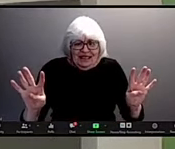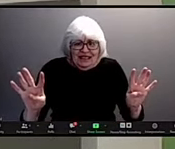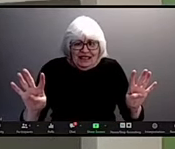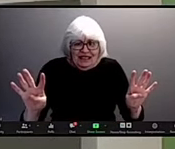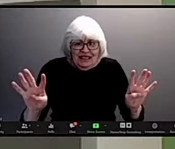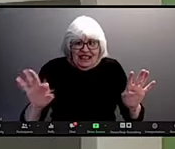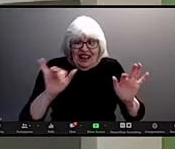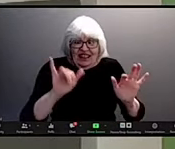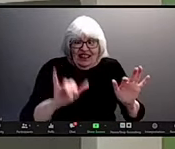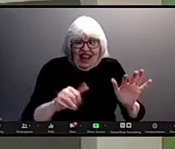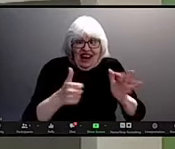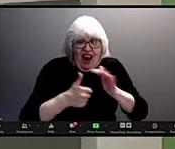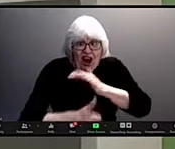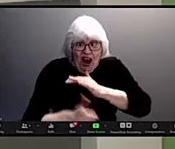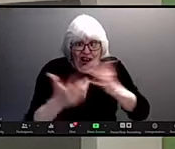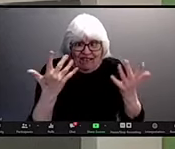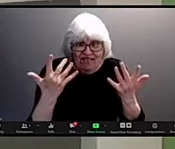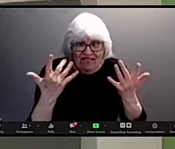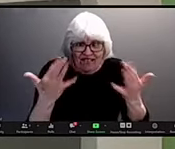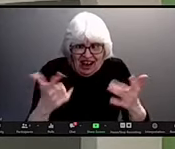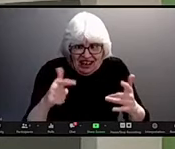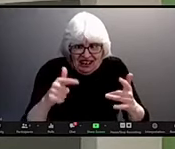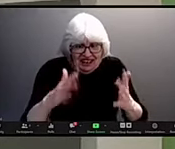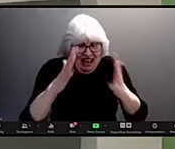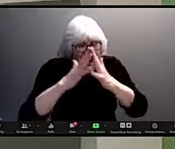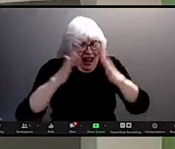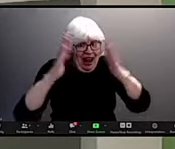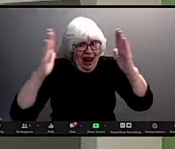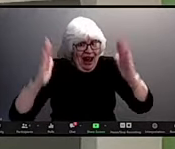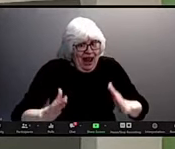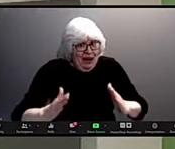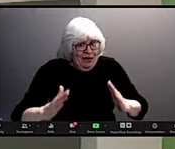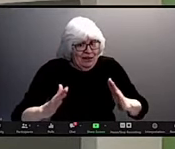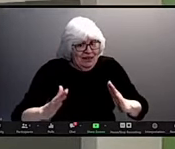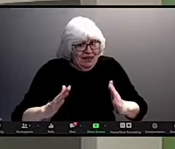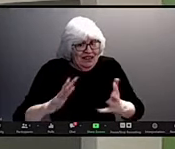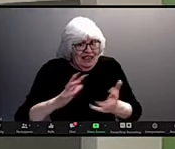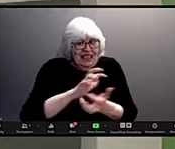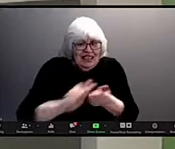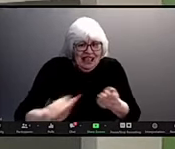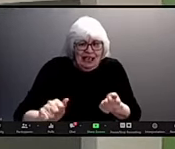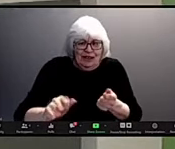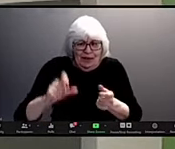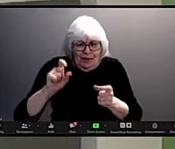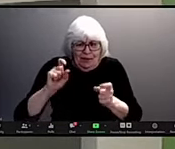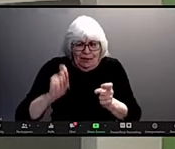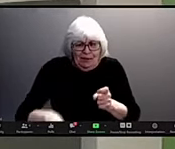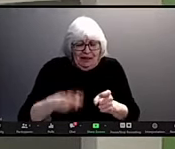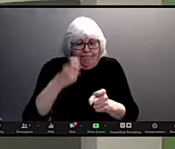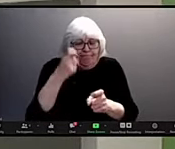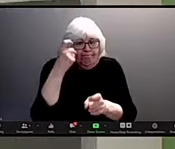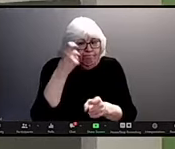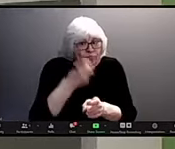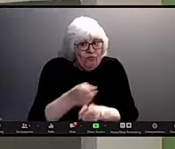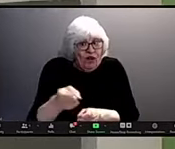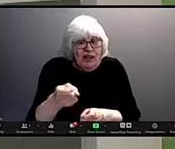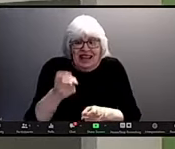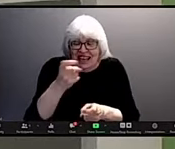houses that are damaged or destroyed must have fencing provided around it. Again, as I mentioned in previous days, we